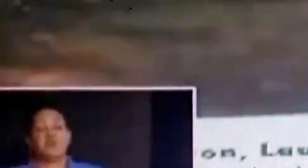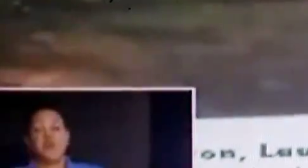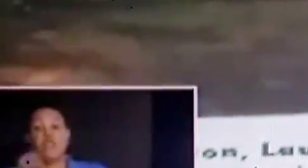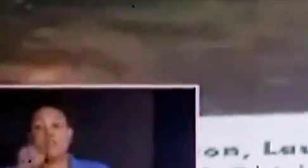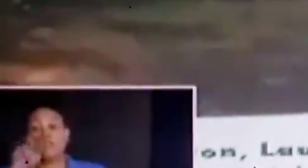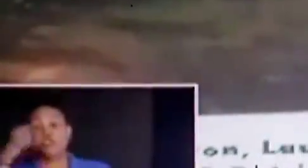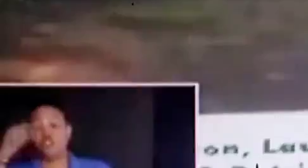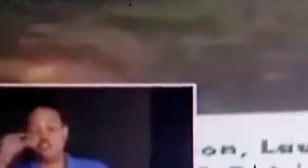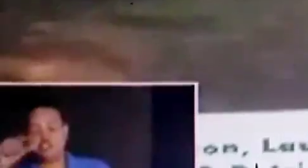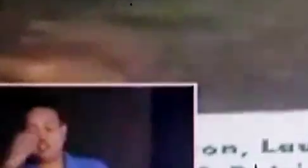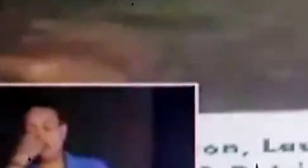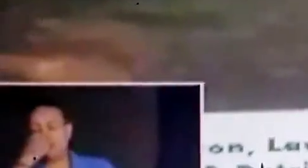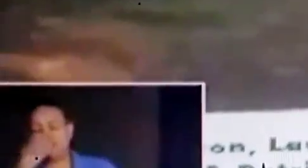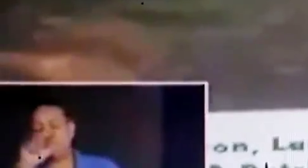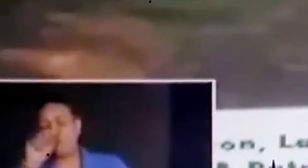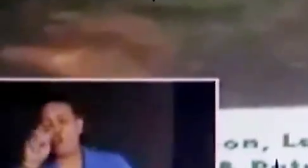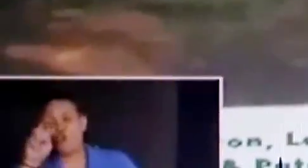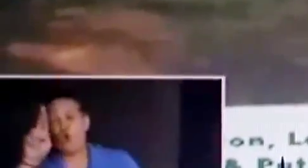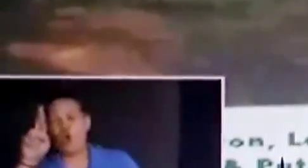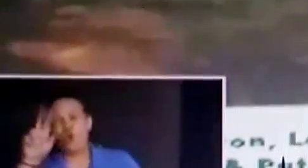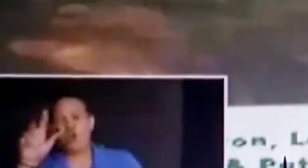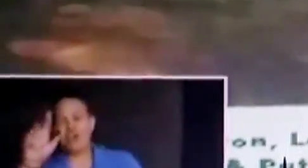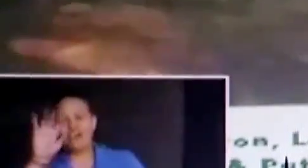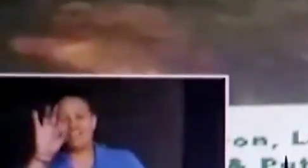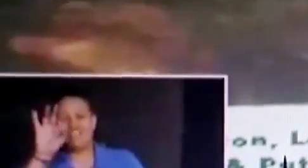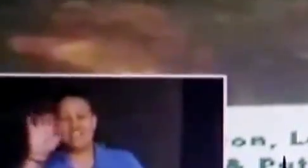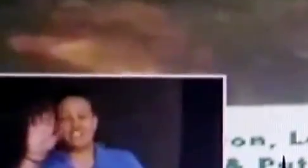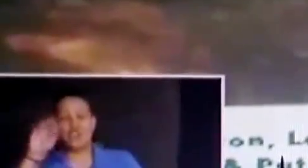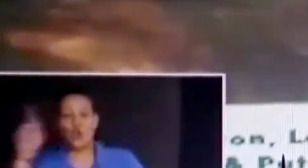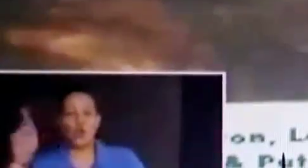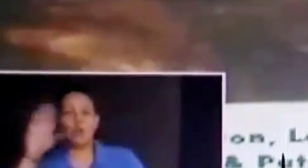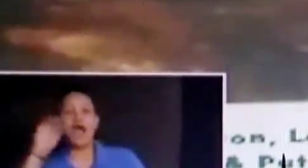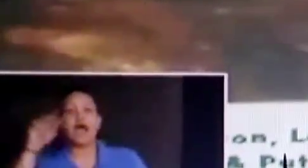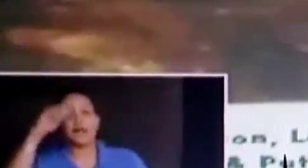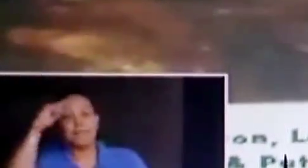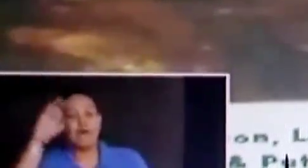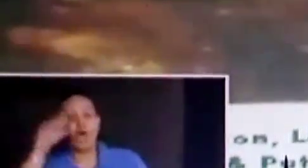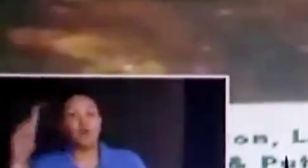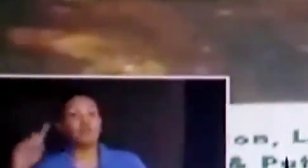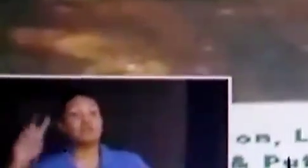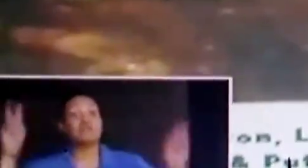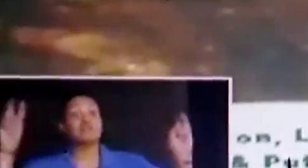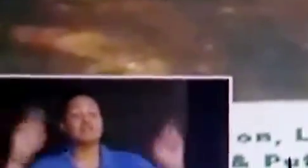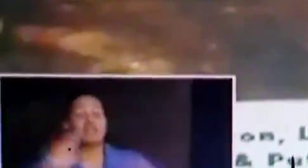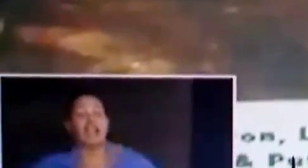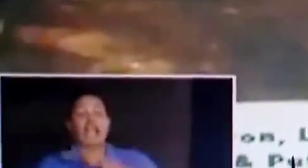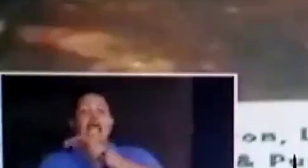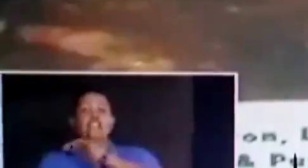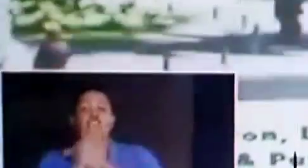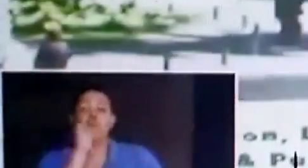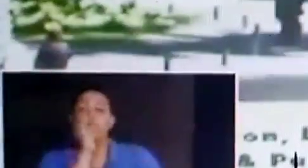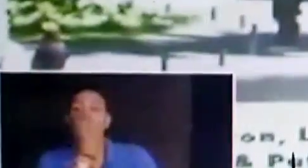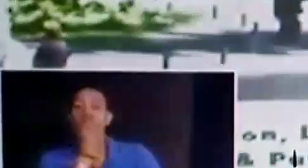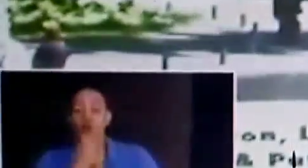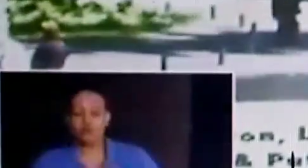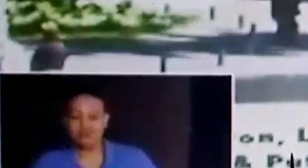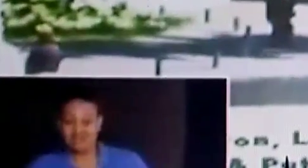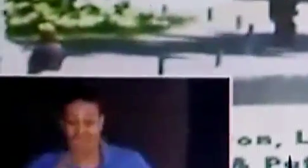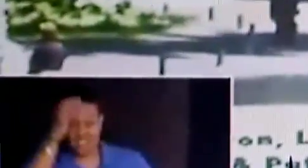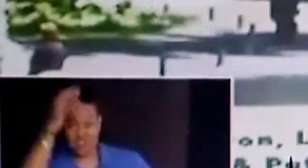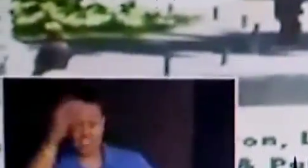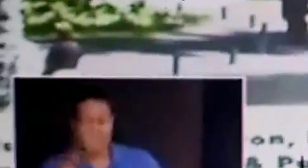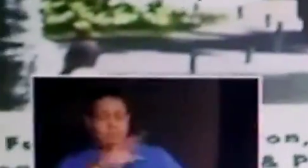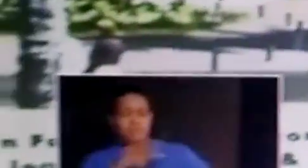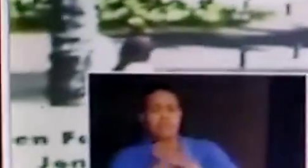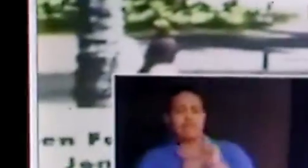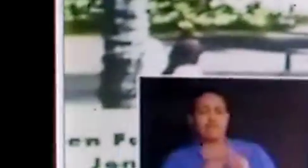Hugh Dutton, Laura Facey Cooper, and Jenna Blackwood, and is titled National Flower. This design concept derives from